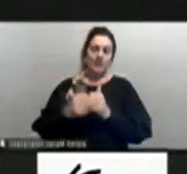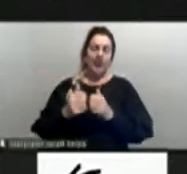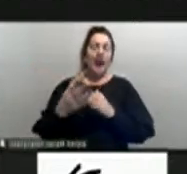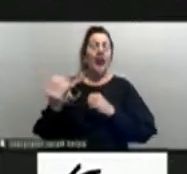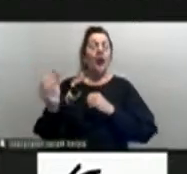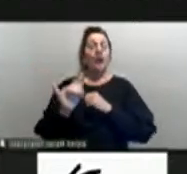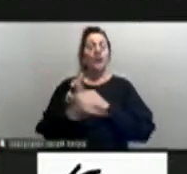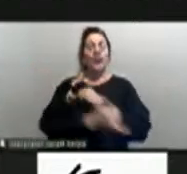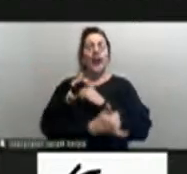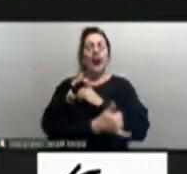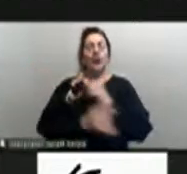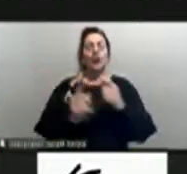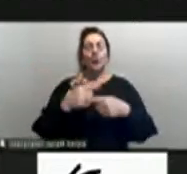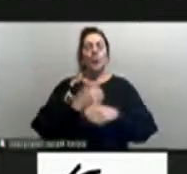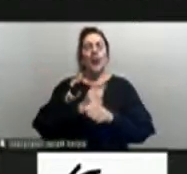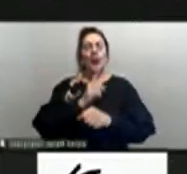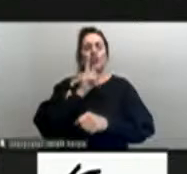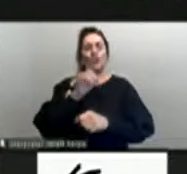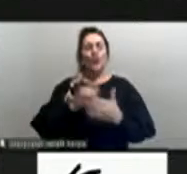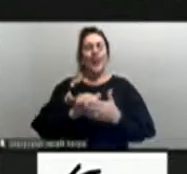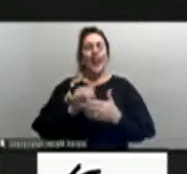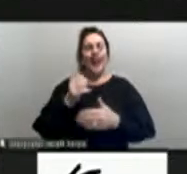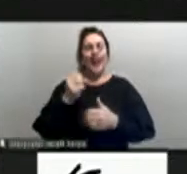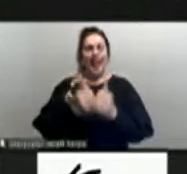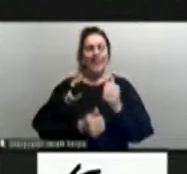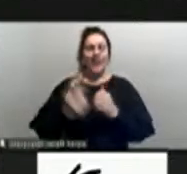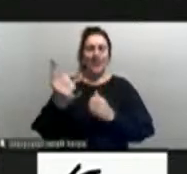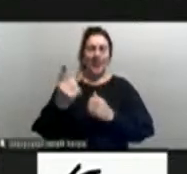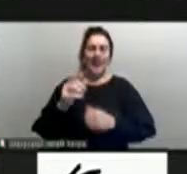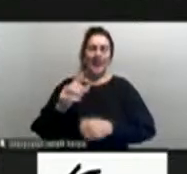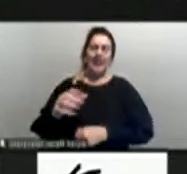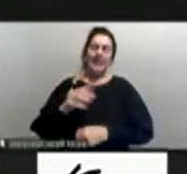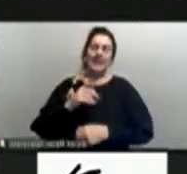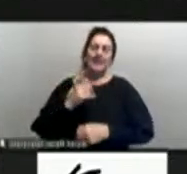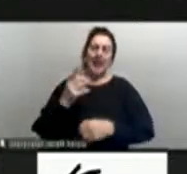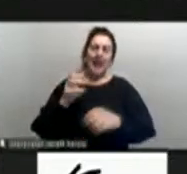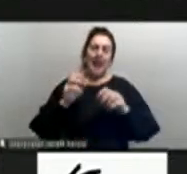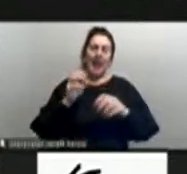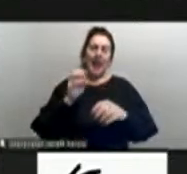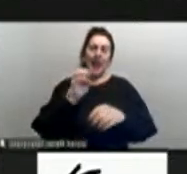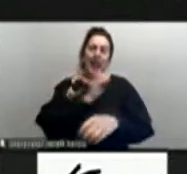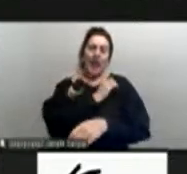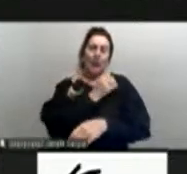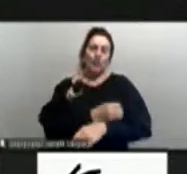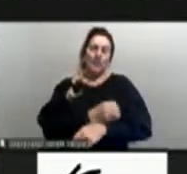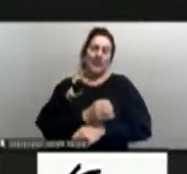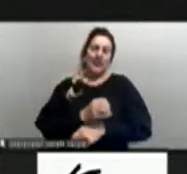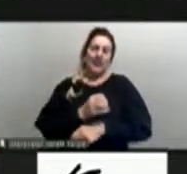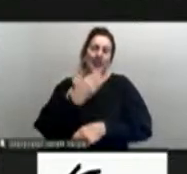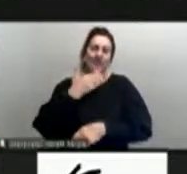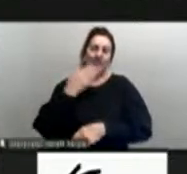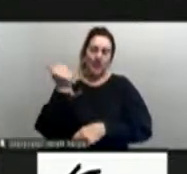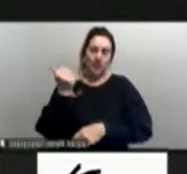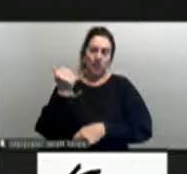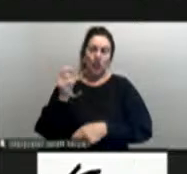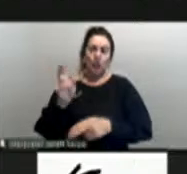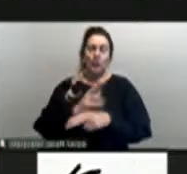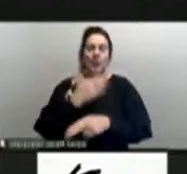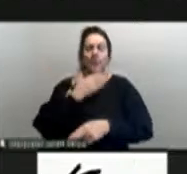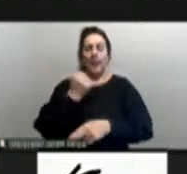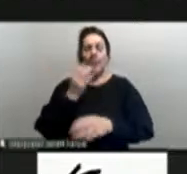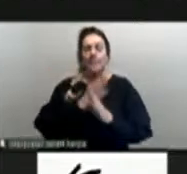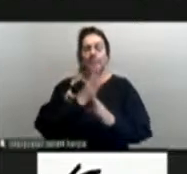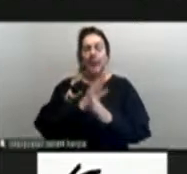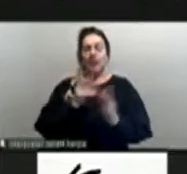energy efficiency strategies as they look to expand the reach, frequency, and accessibility of future public transit through the Better Bus Project and other initiatives of the